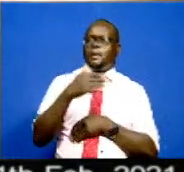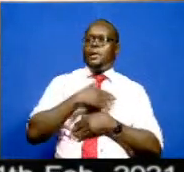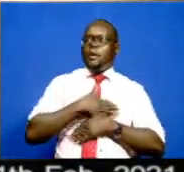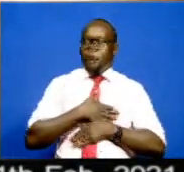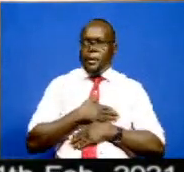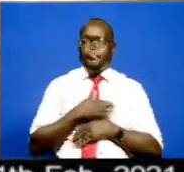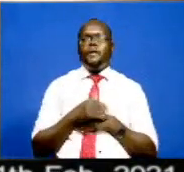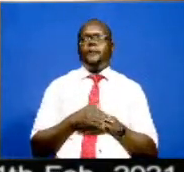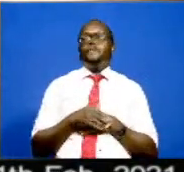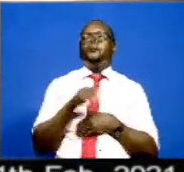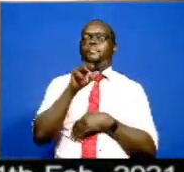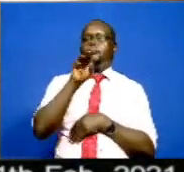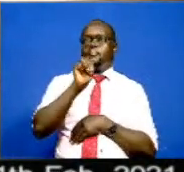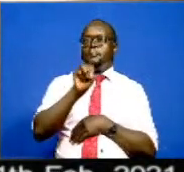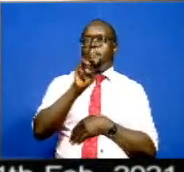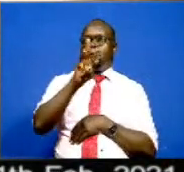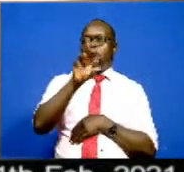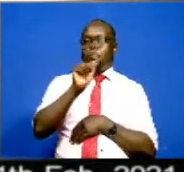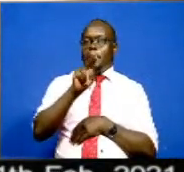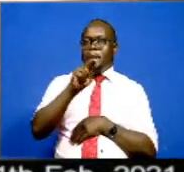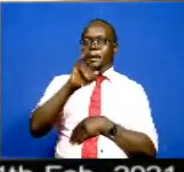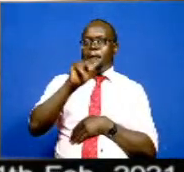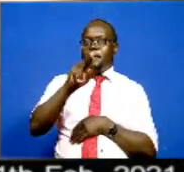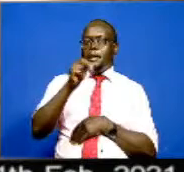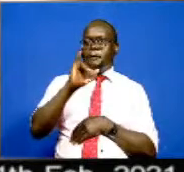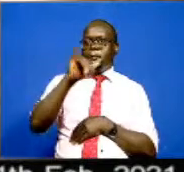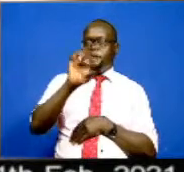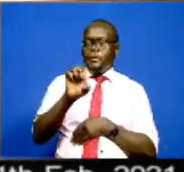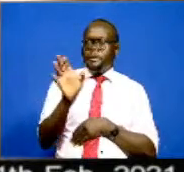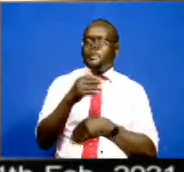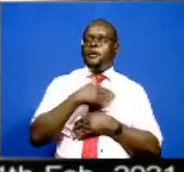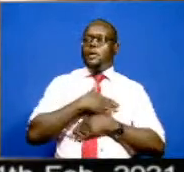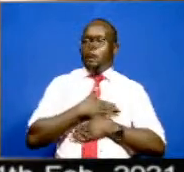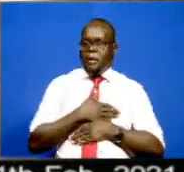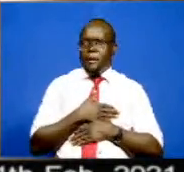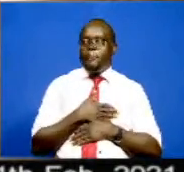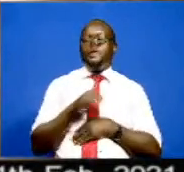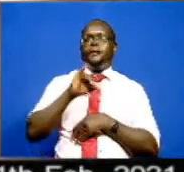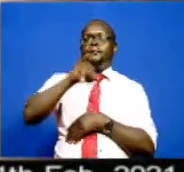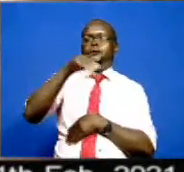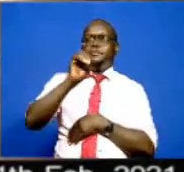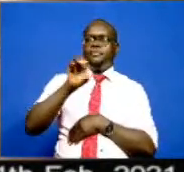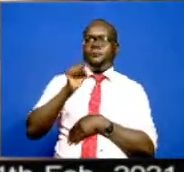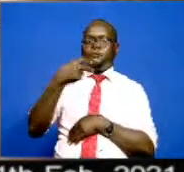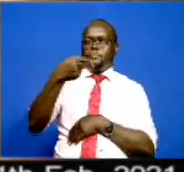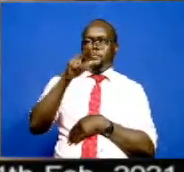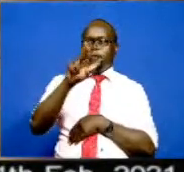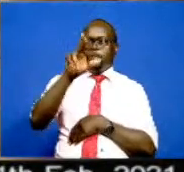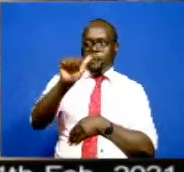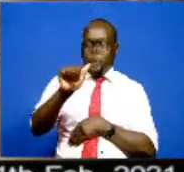Beyu Mwanyanje, MP. And the Honorable Joshua Kivinda Kimilu, MP.